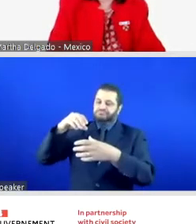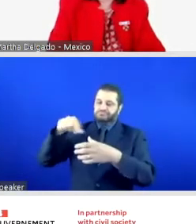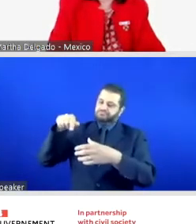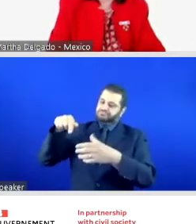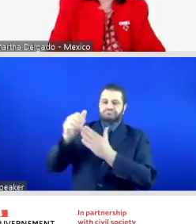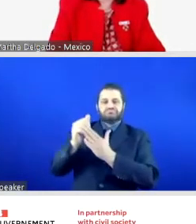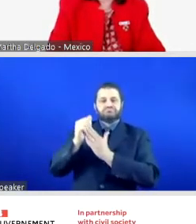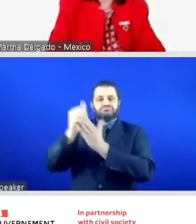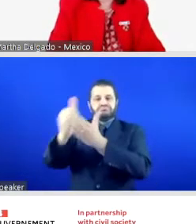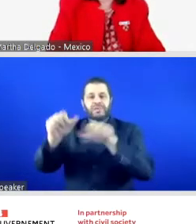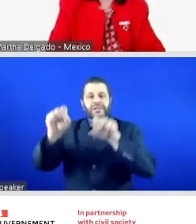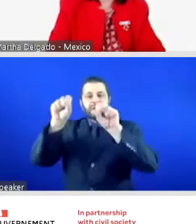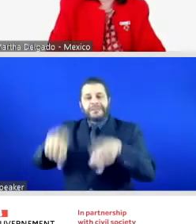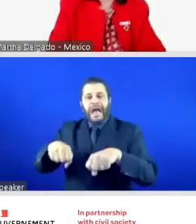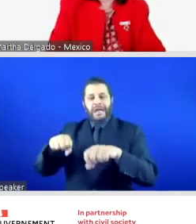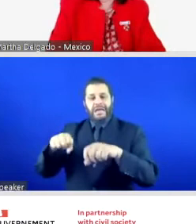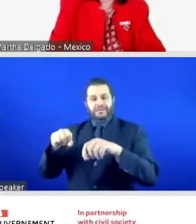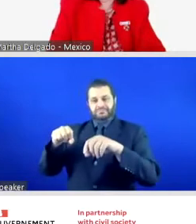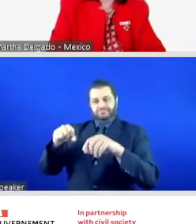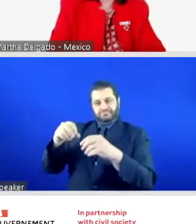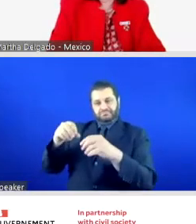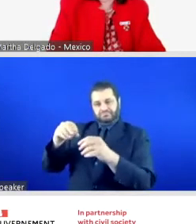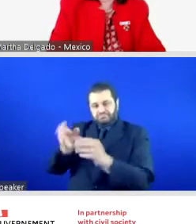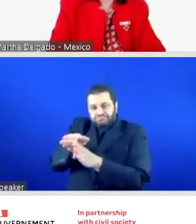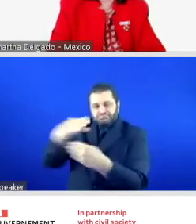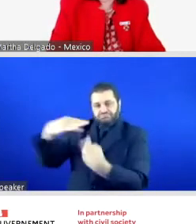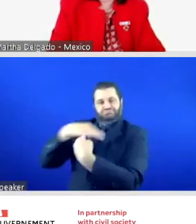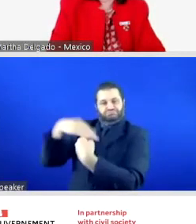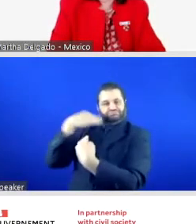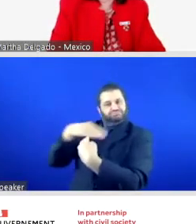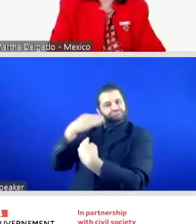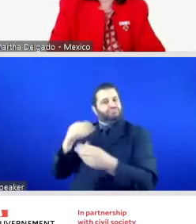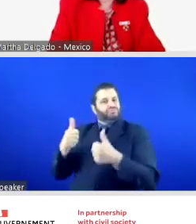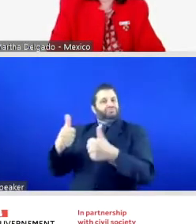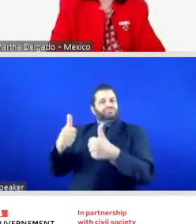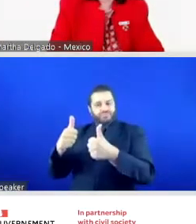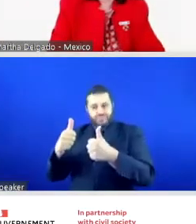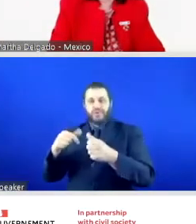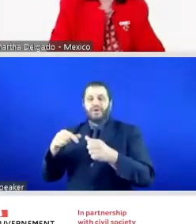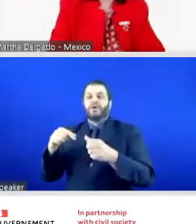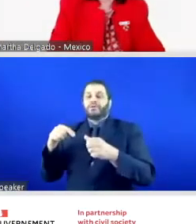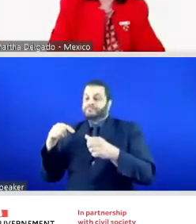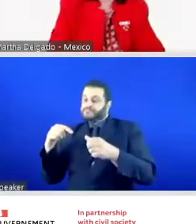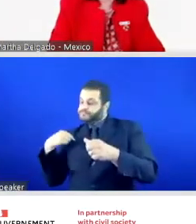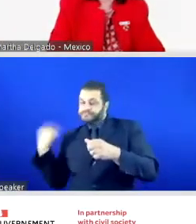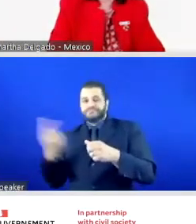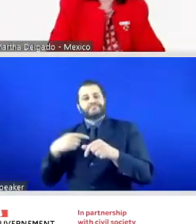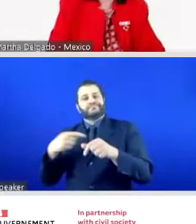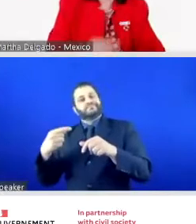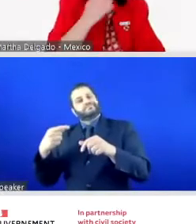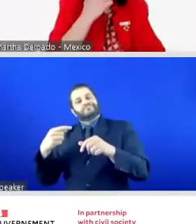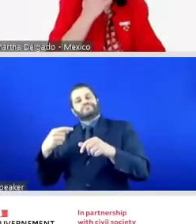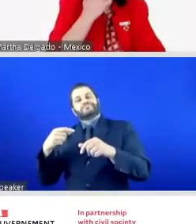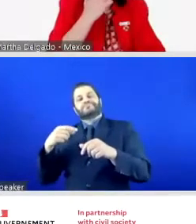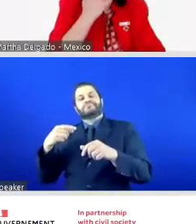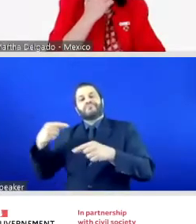government. At these levels, women in Antigua and Barbuda do have a say, and they do play an active role at the highest level